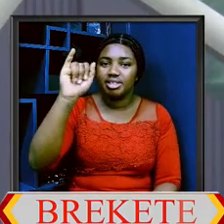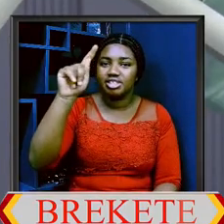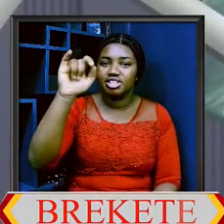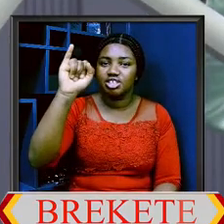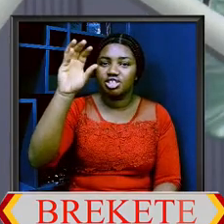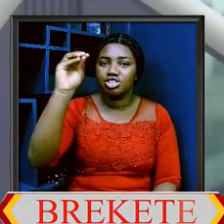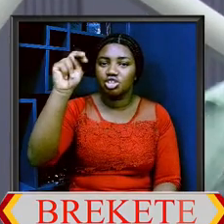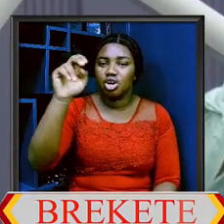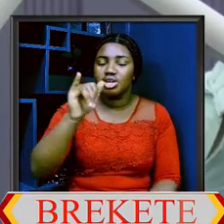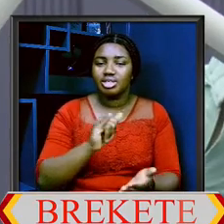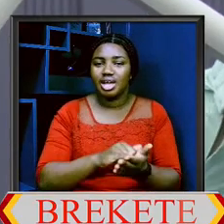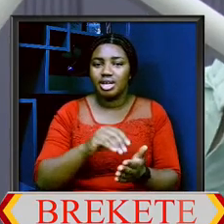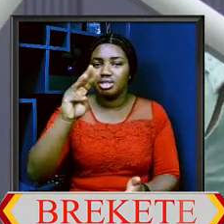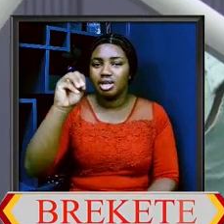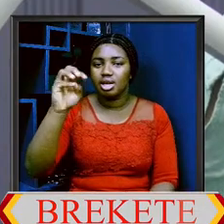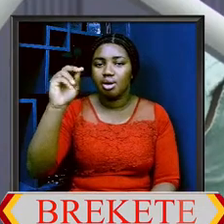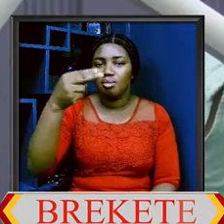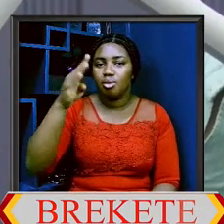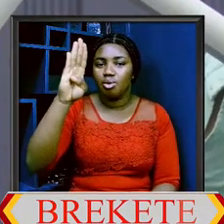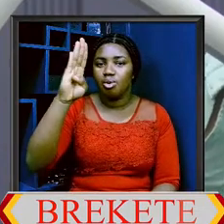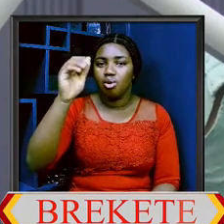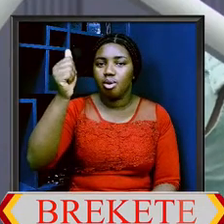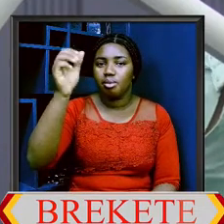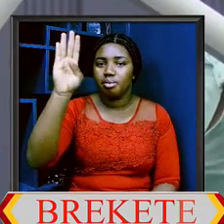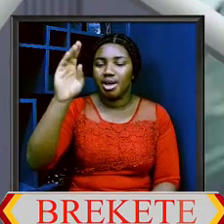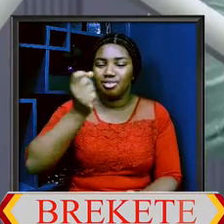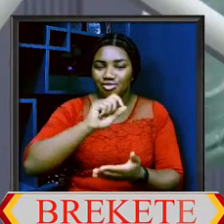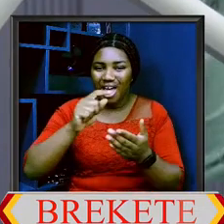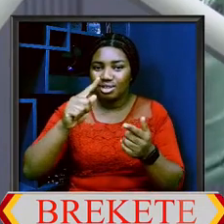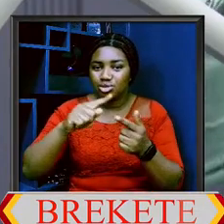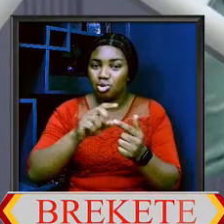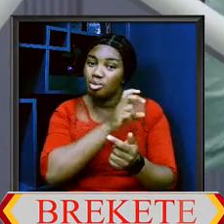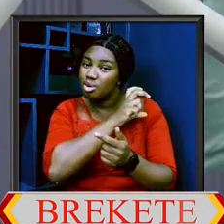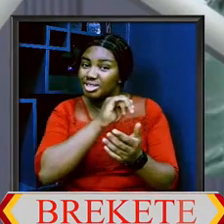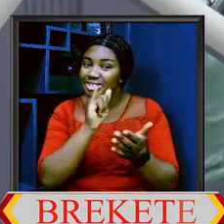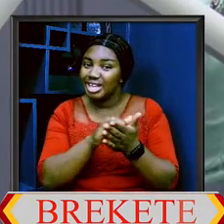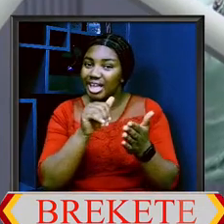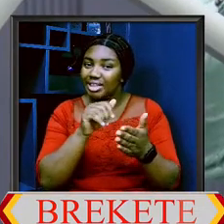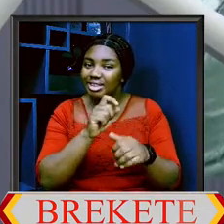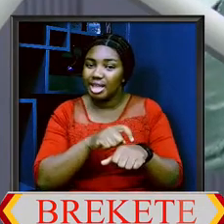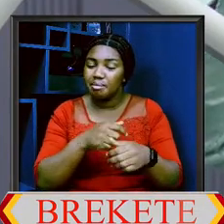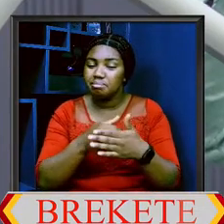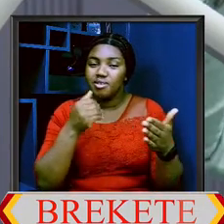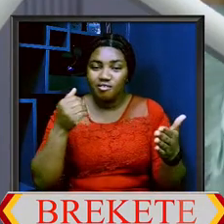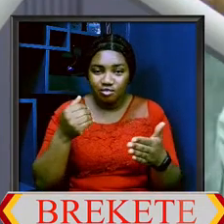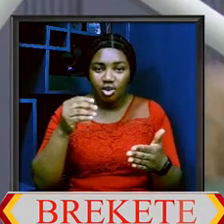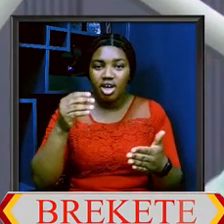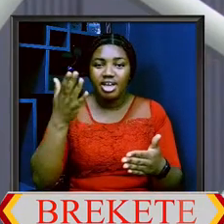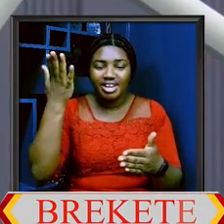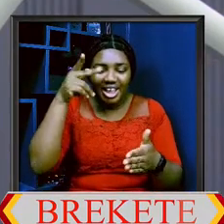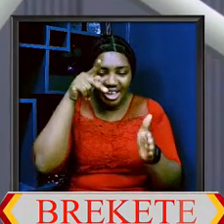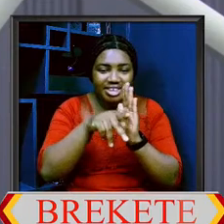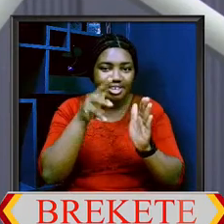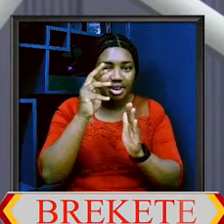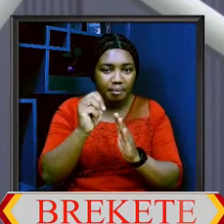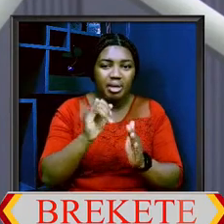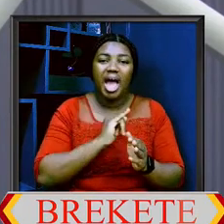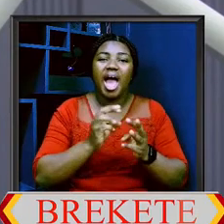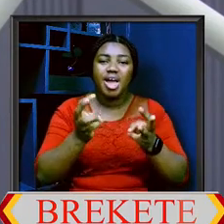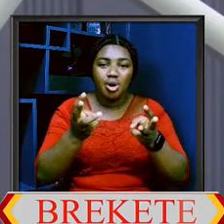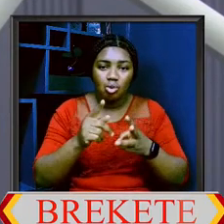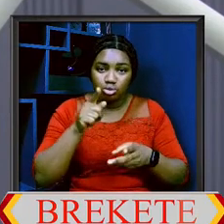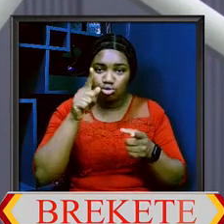police that time before they before he die before then kill him I want